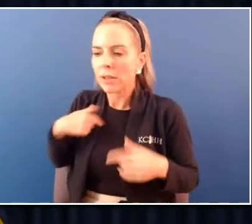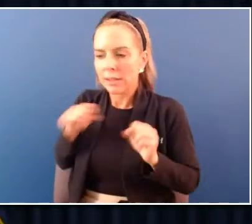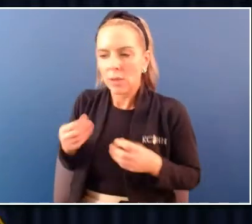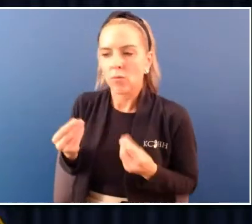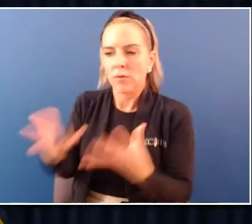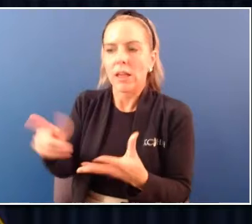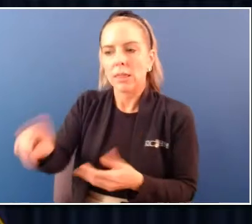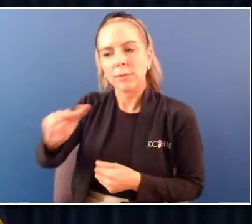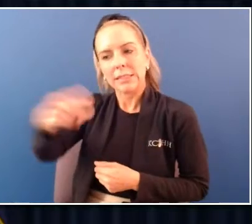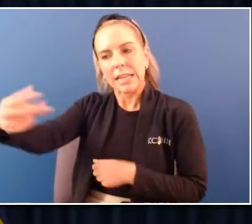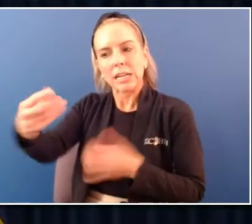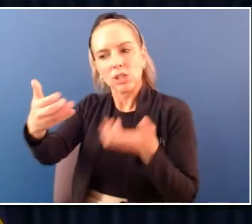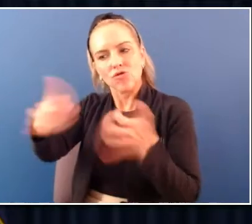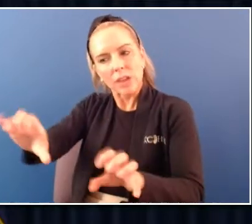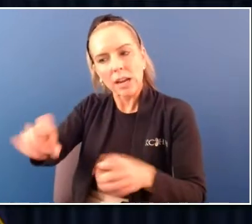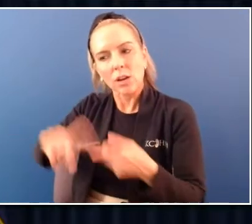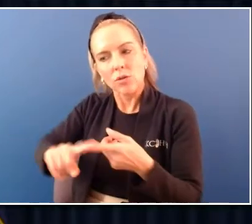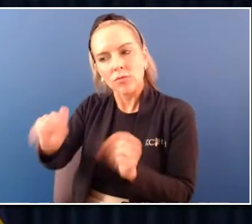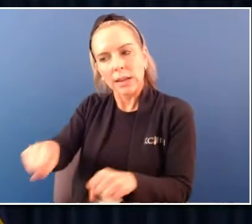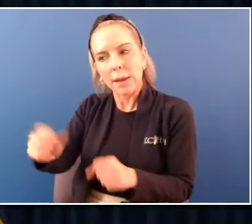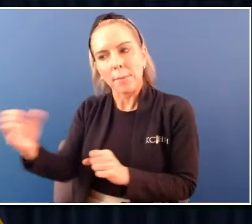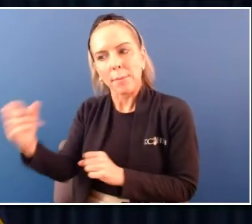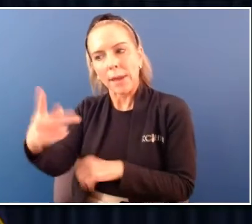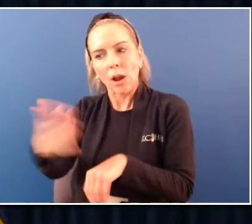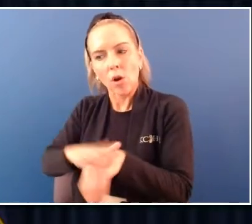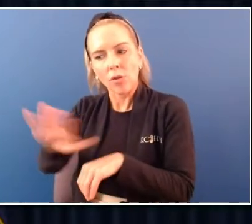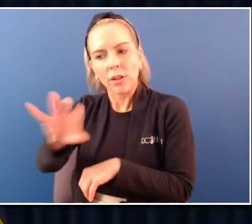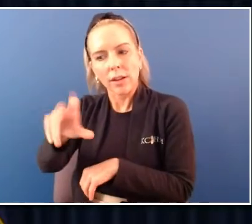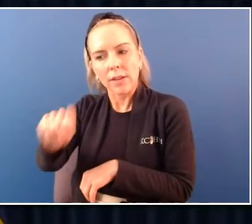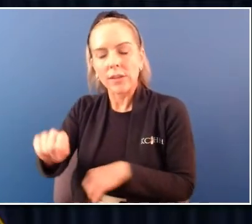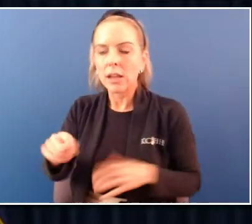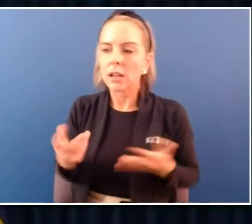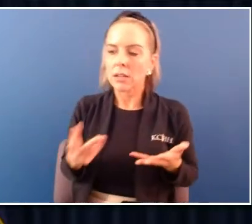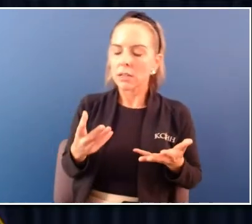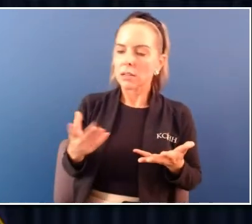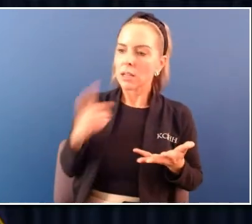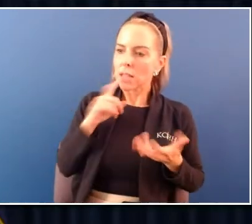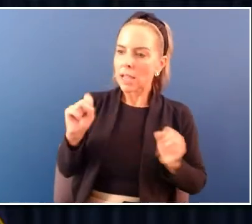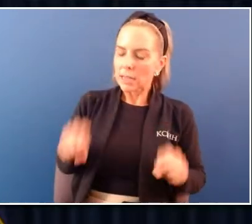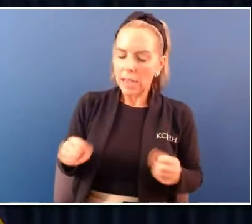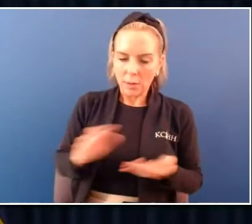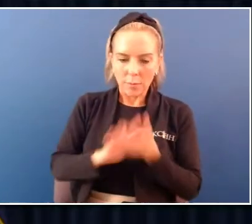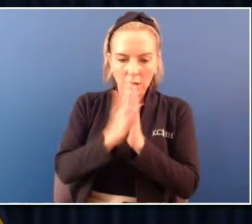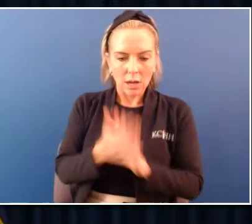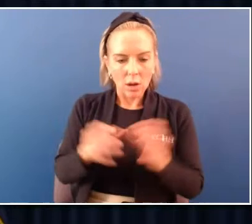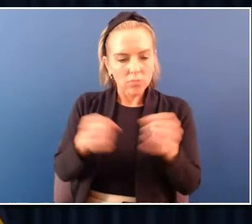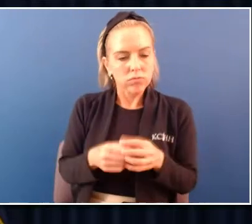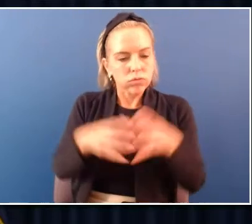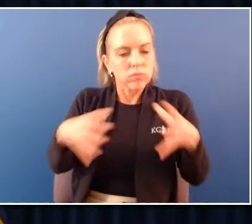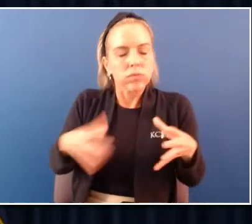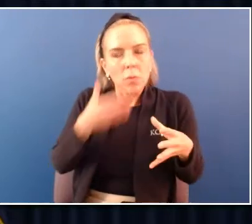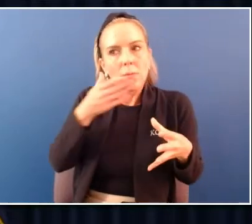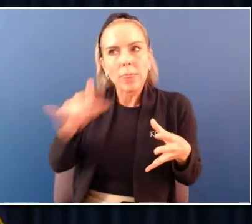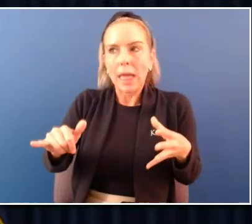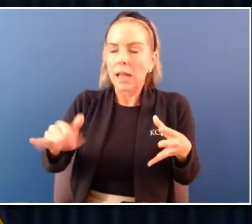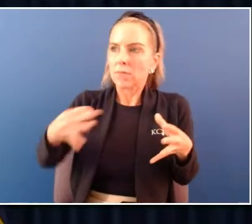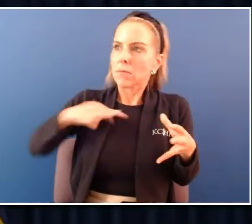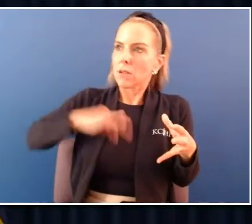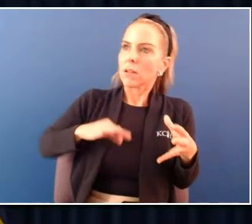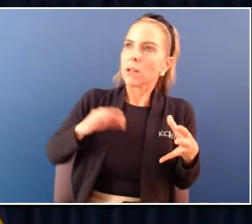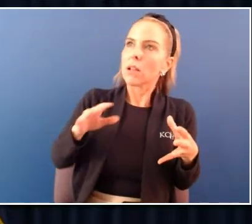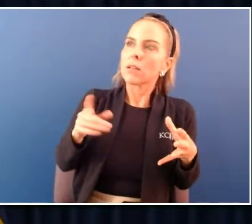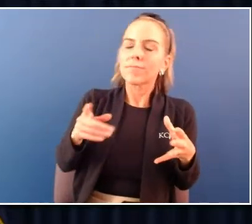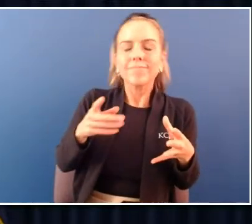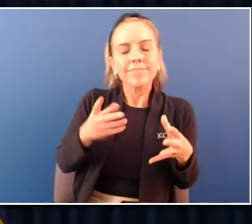back on their feet, and that we can take this prosperity and build a better Kentucky so we lose fewer people to